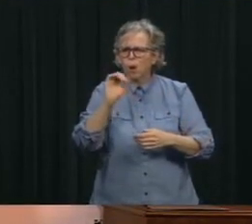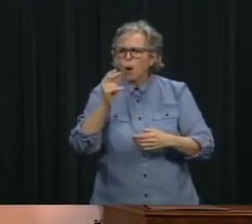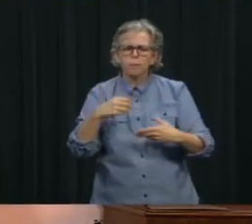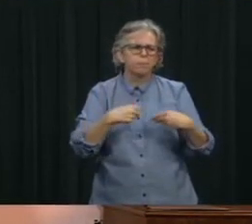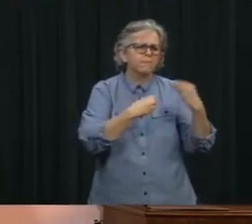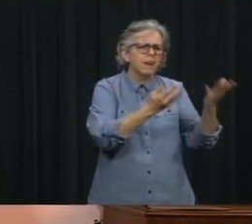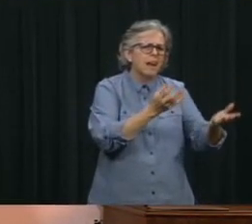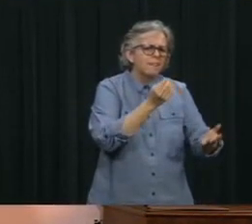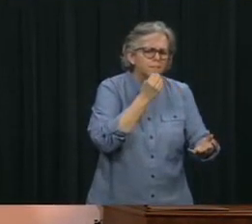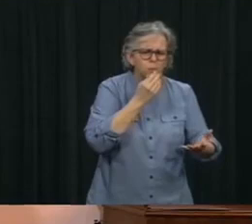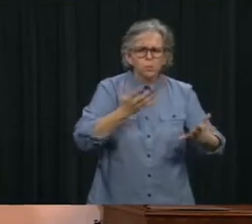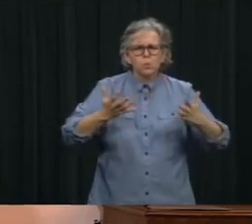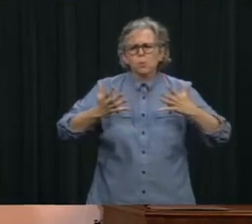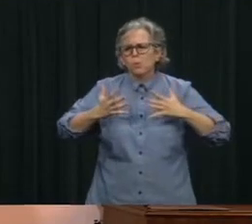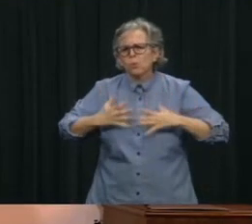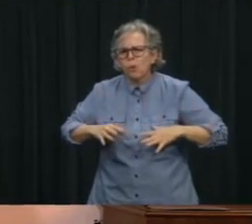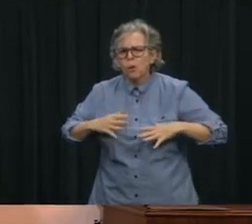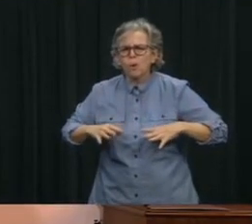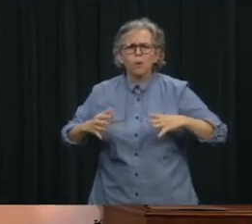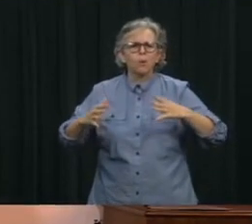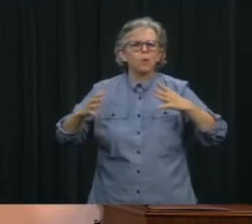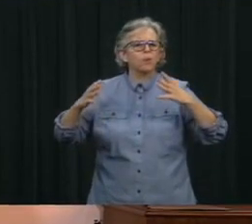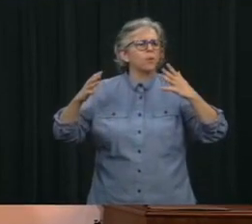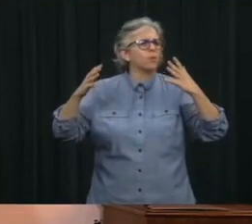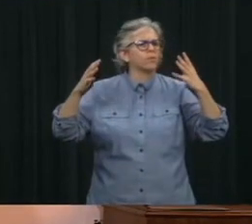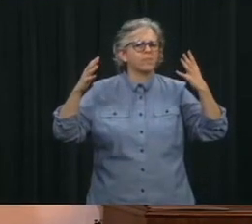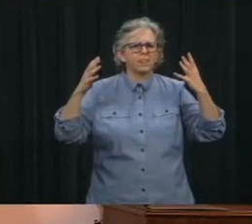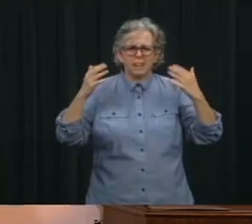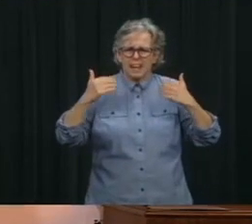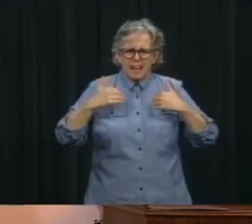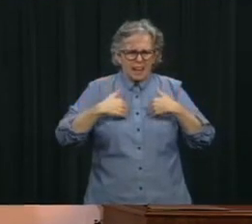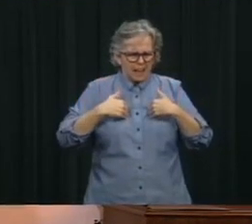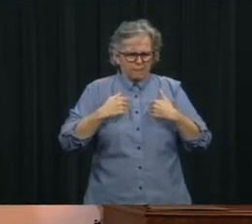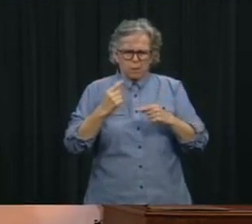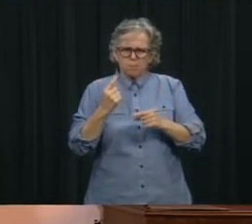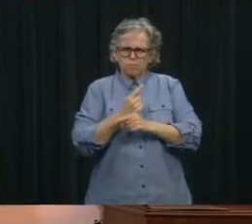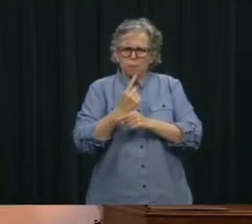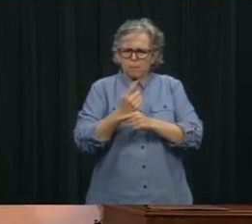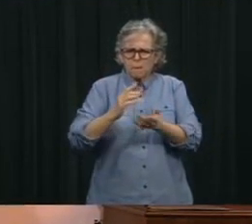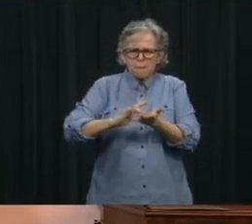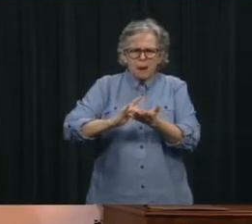that we have the medical care that we need. Thank you.